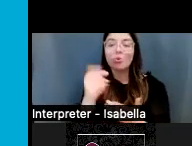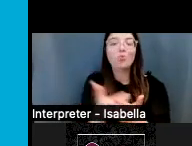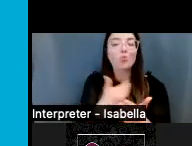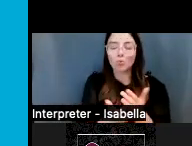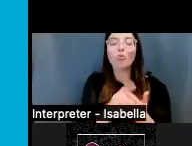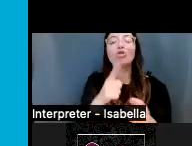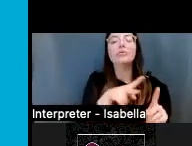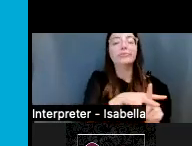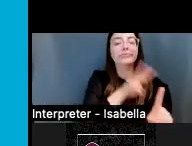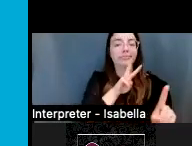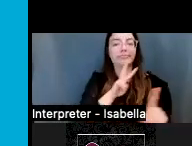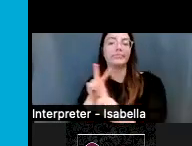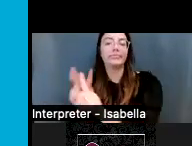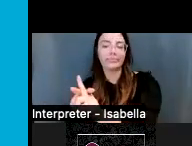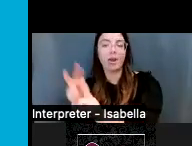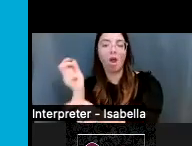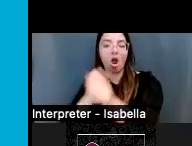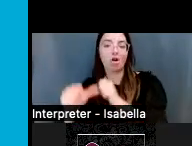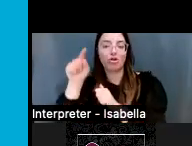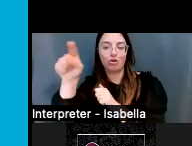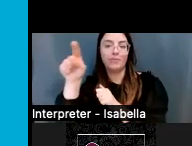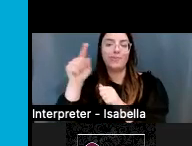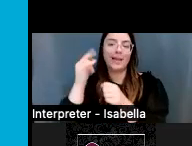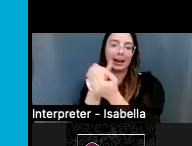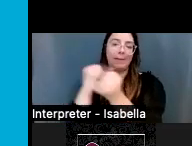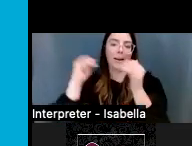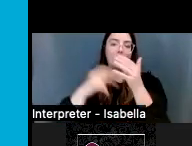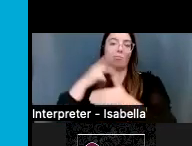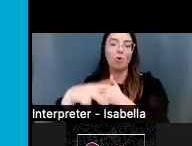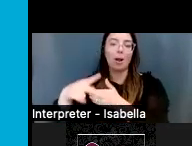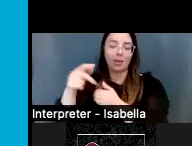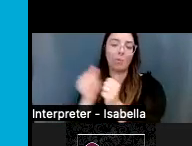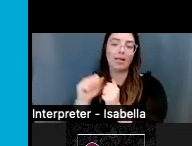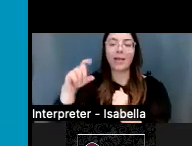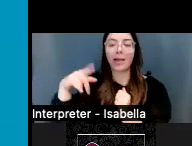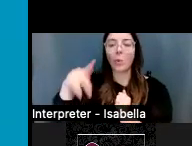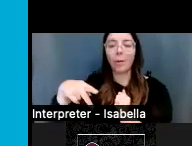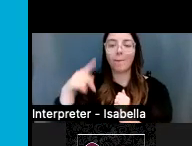as an independent CAP program within Equip for Equality.